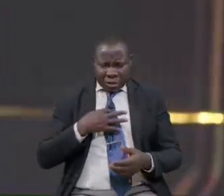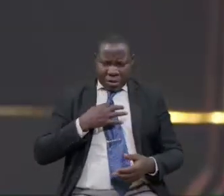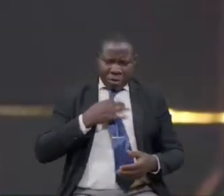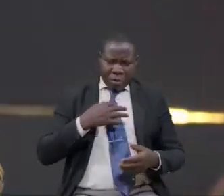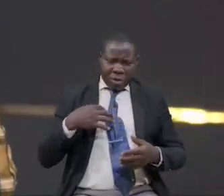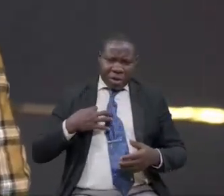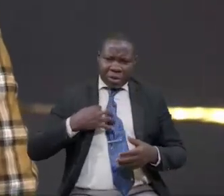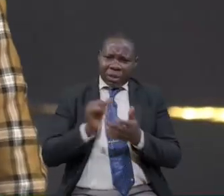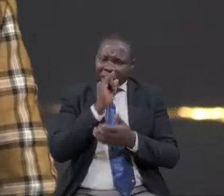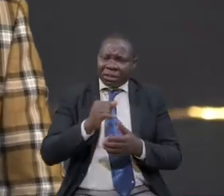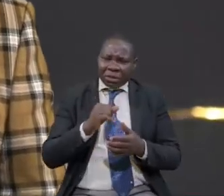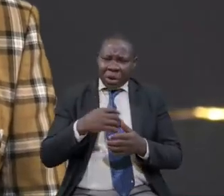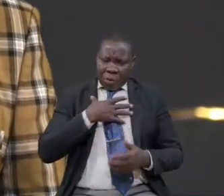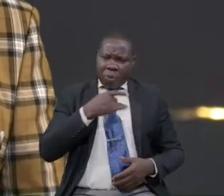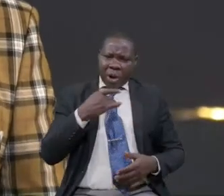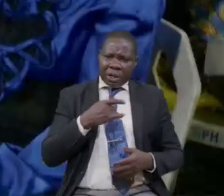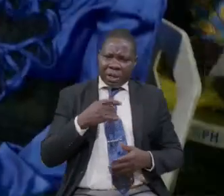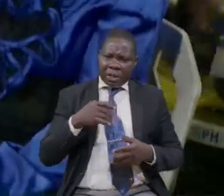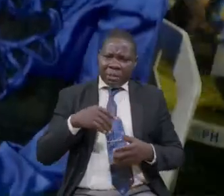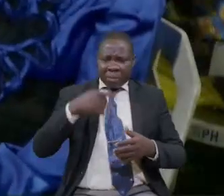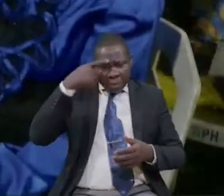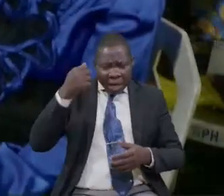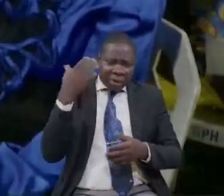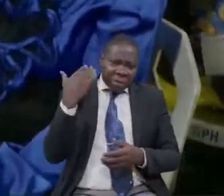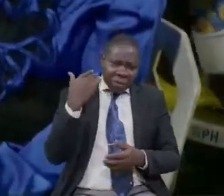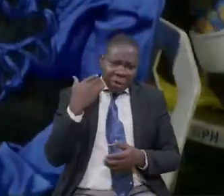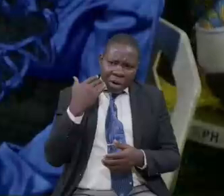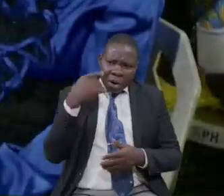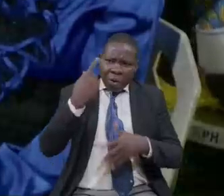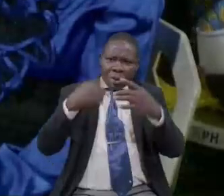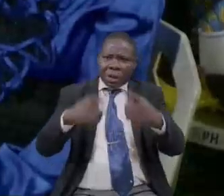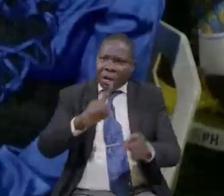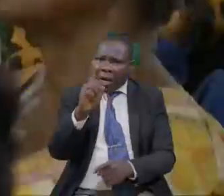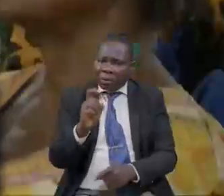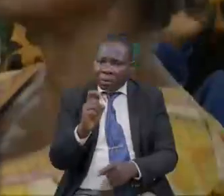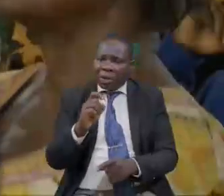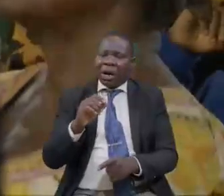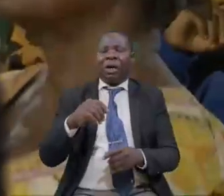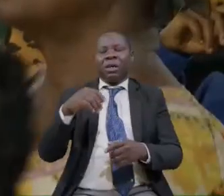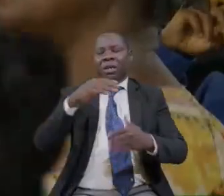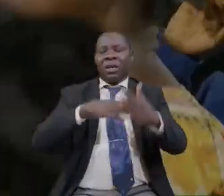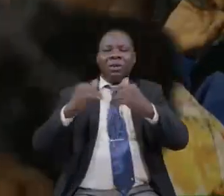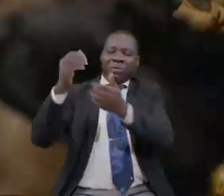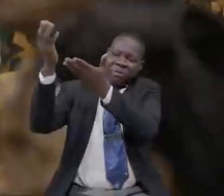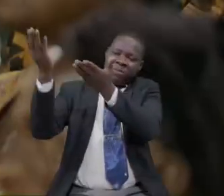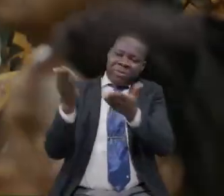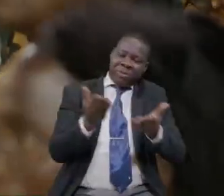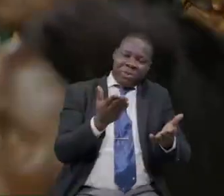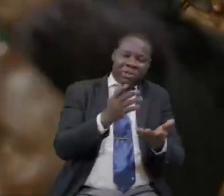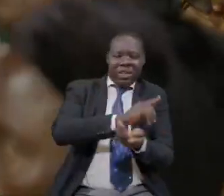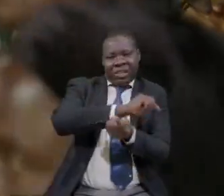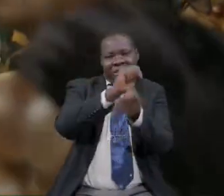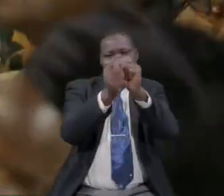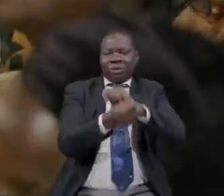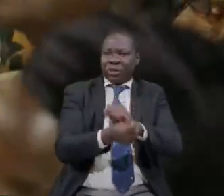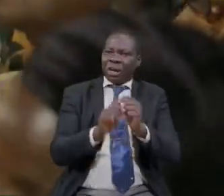brought transfiguration. I said, heaven brought transfiguration. He'll do it in our